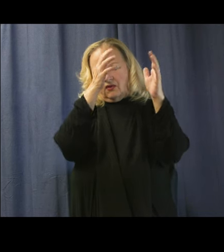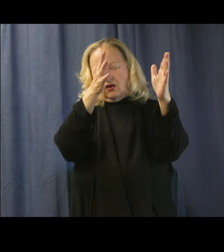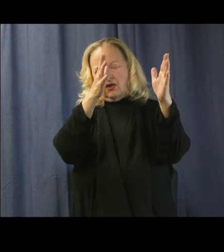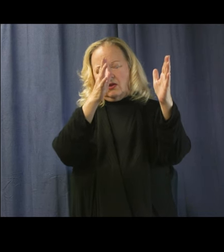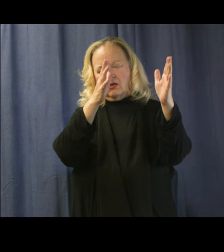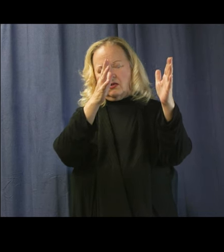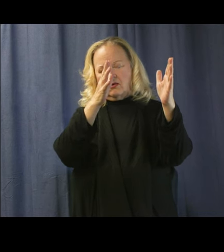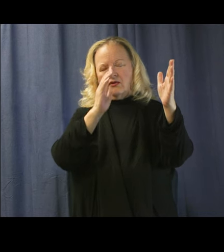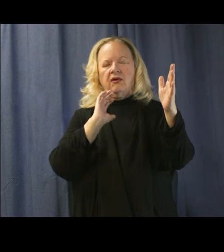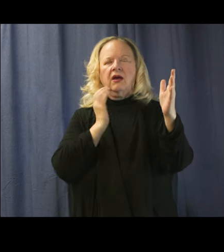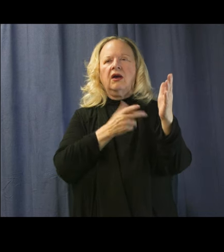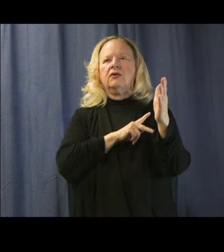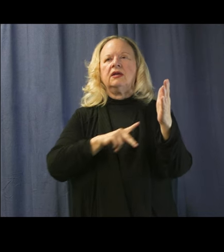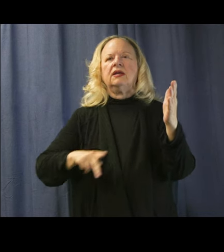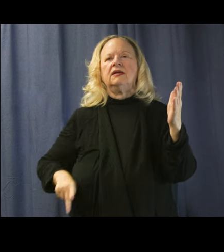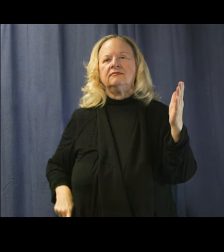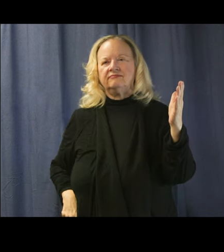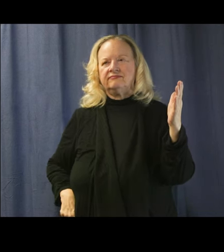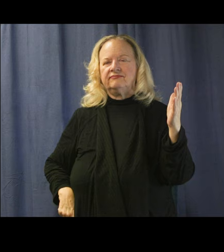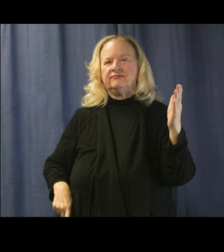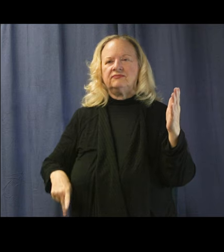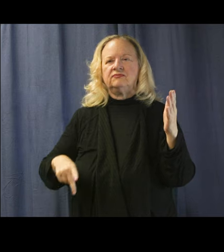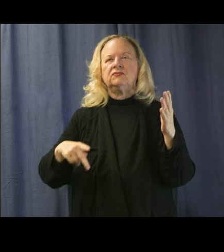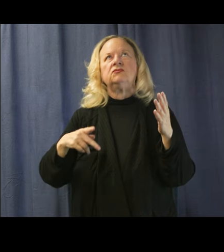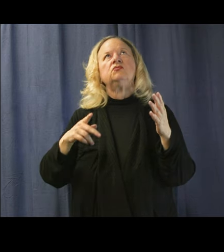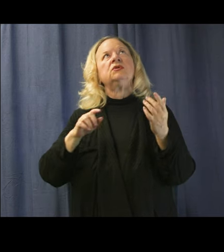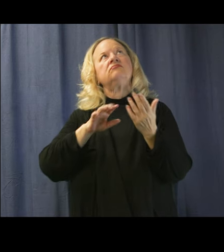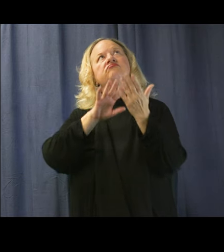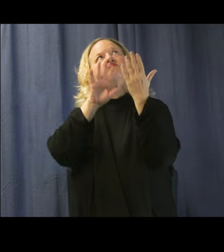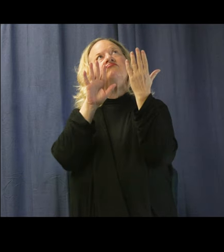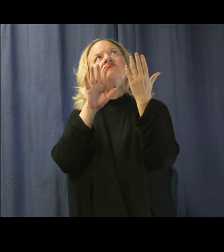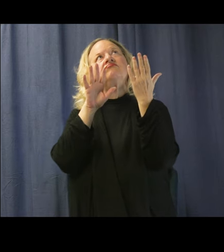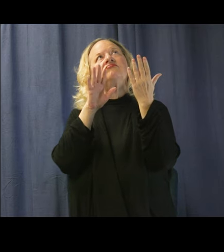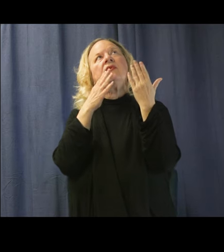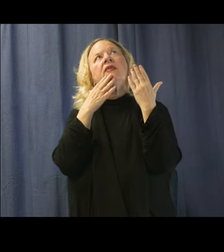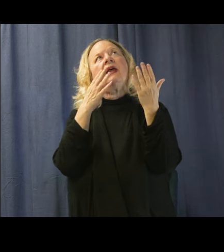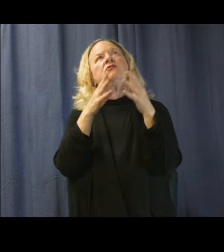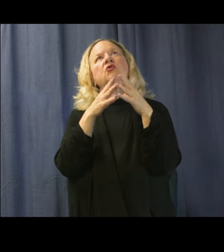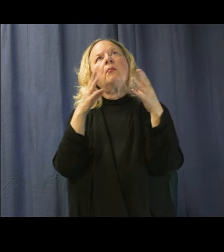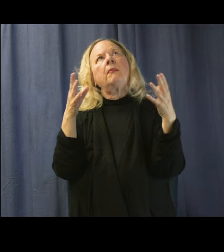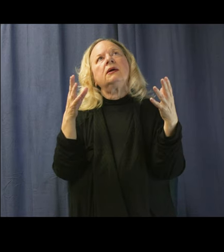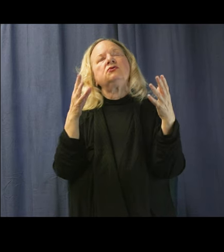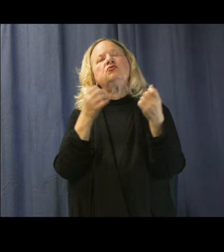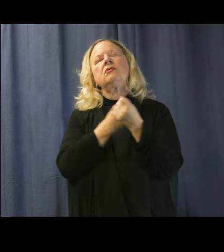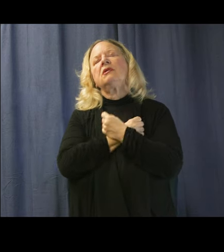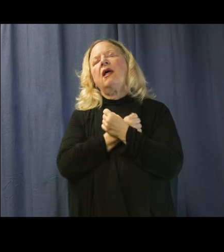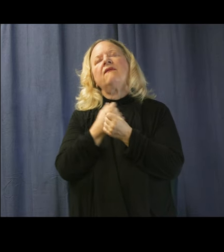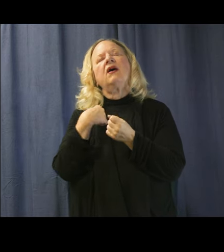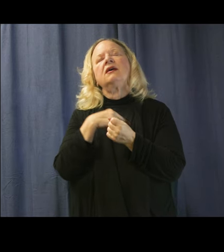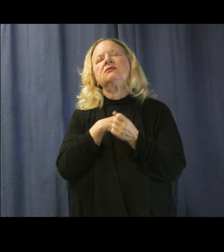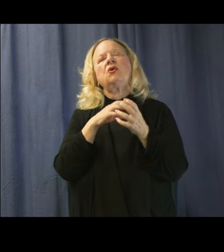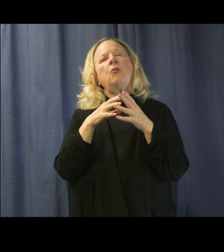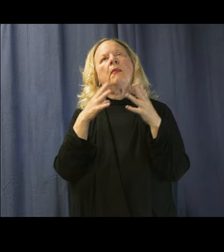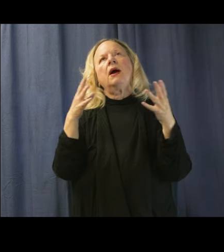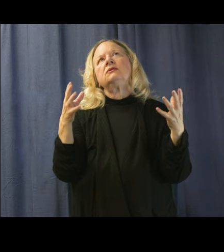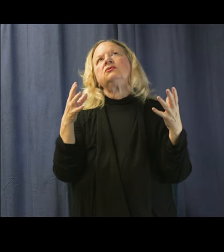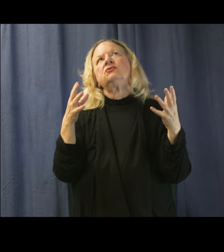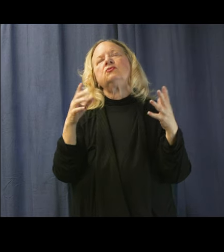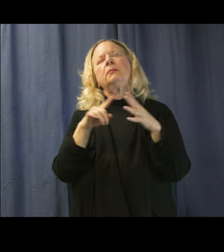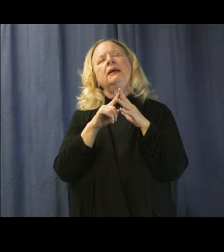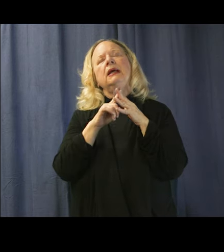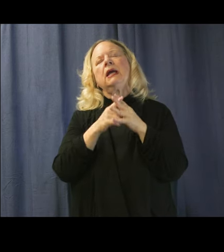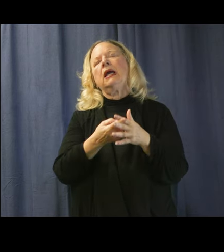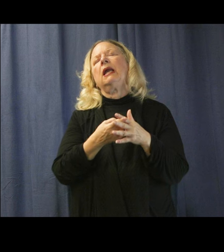Avinu Mokenu. Our Father, our King, we just come before you right now. We just thank you so much that you love us so much. As